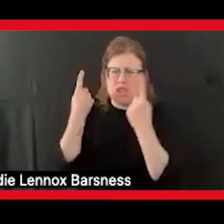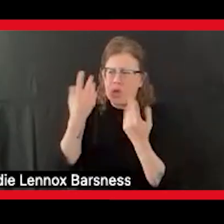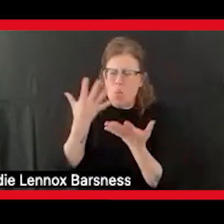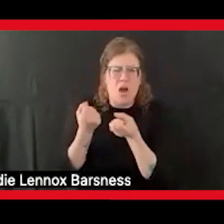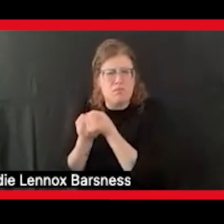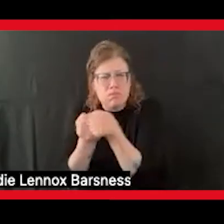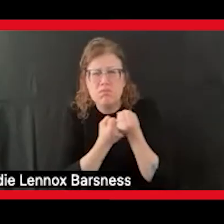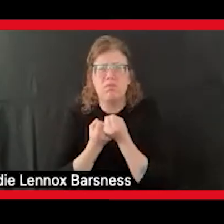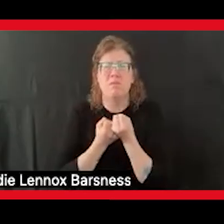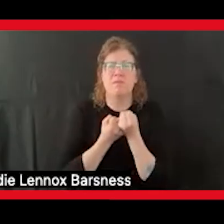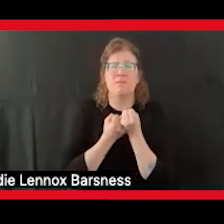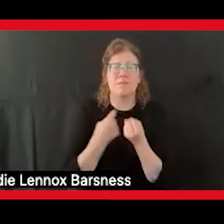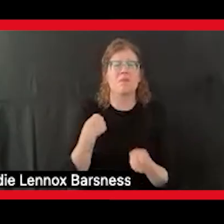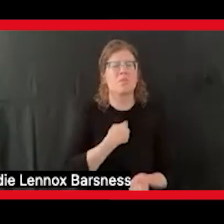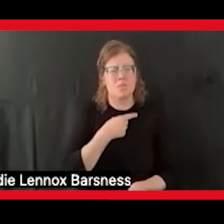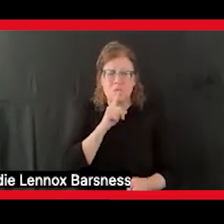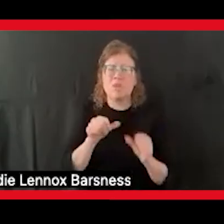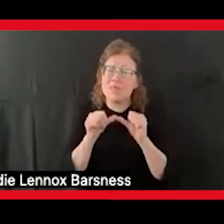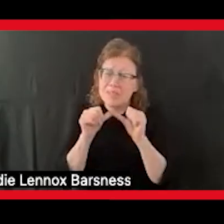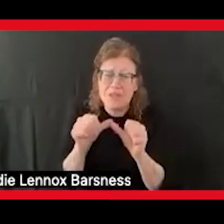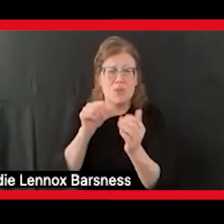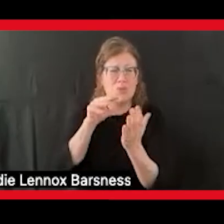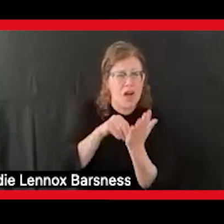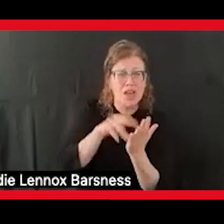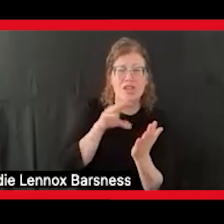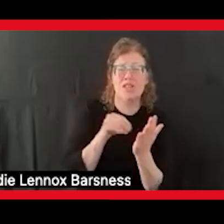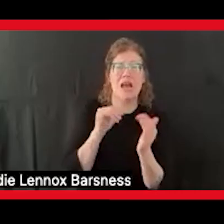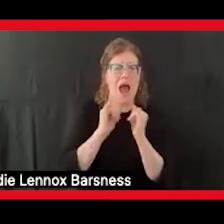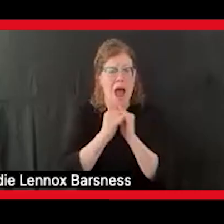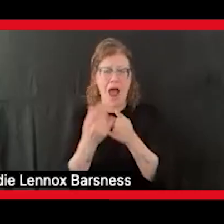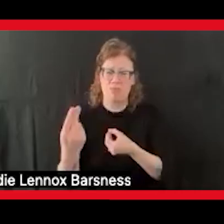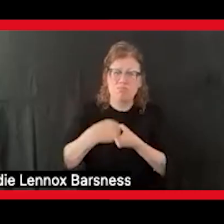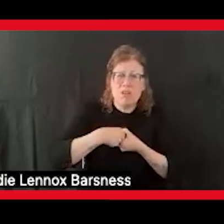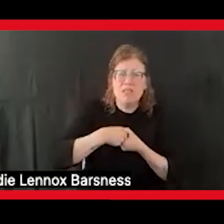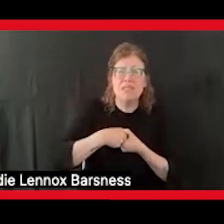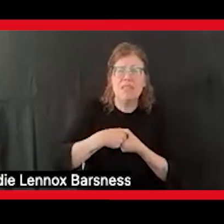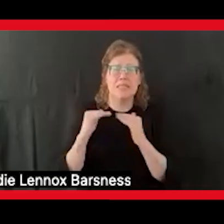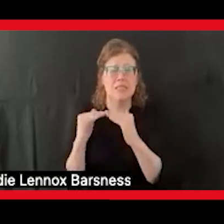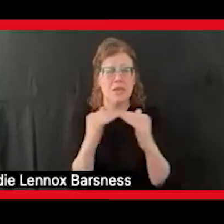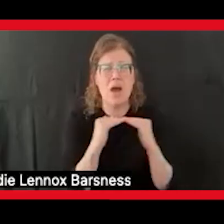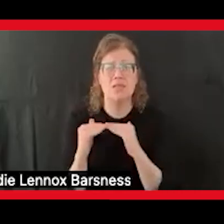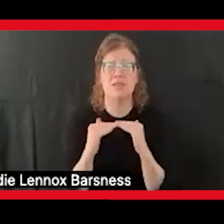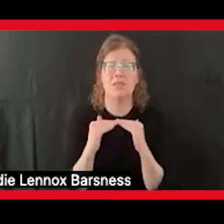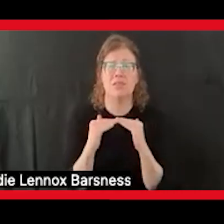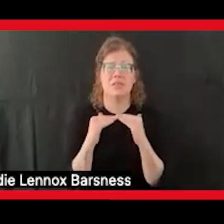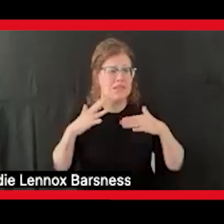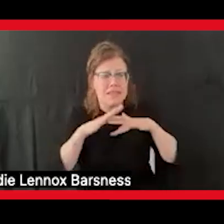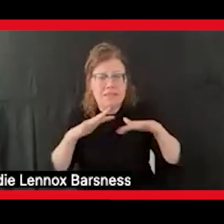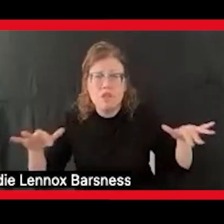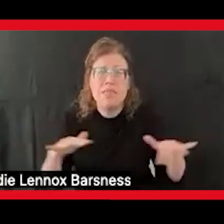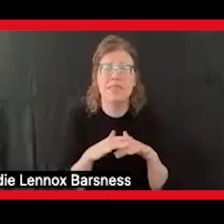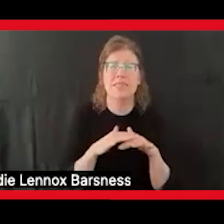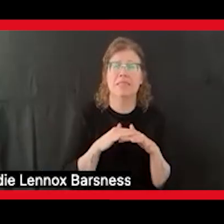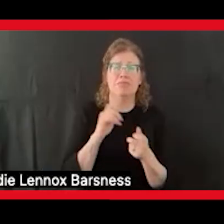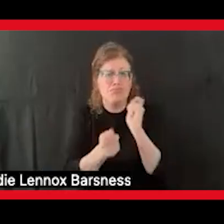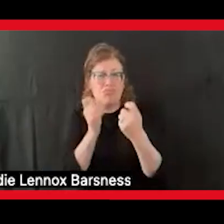equity, accessibility, and accommodation, we know that we still have a long way to go. So we aim to continue